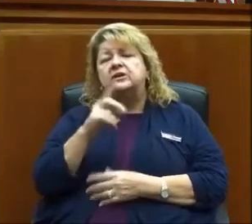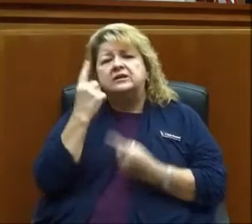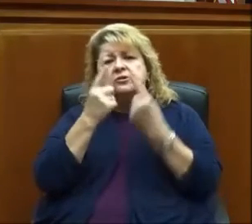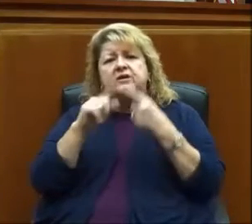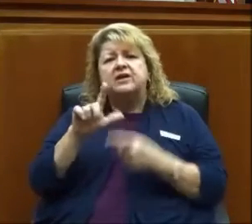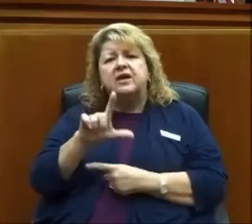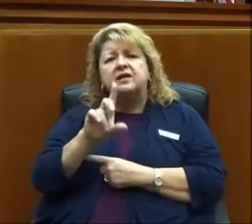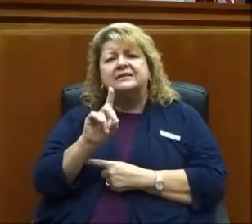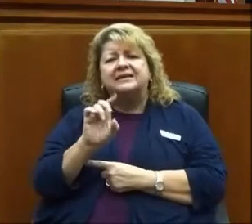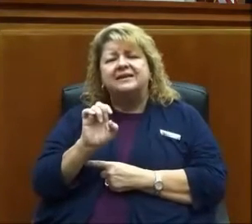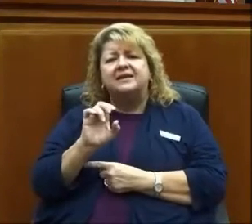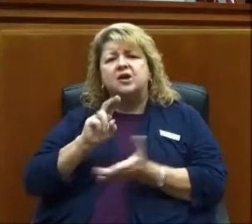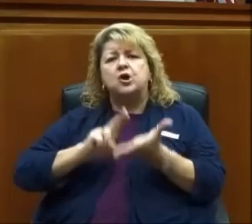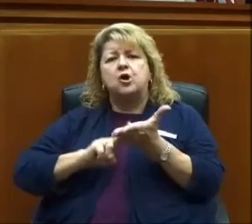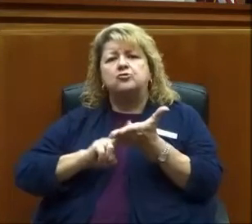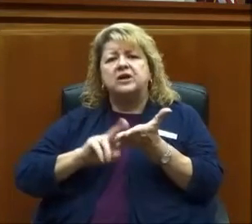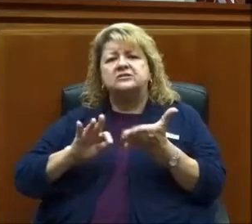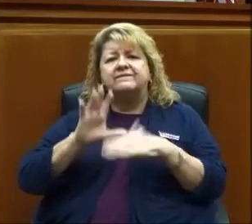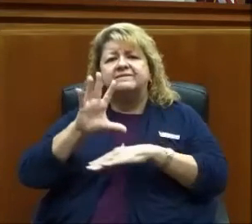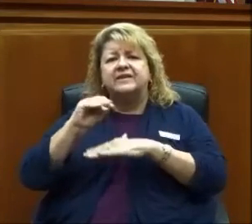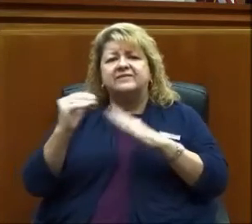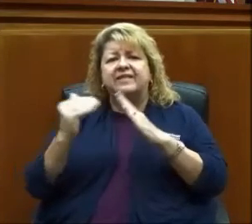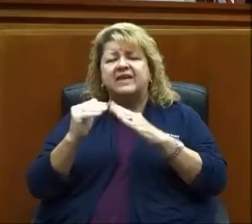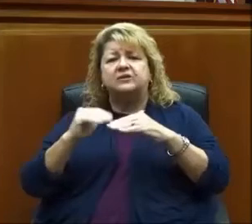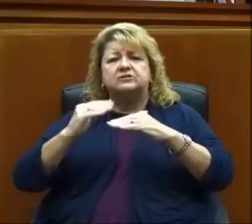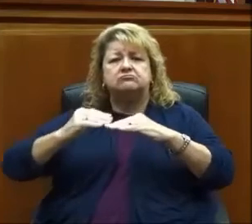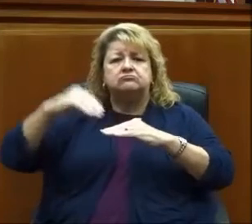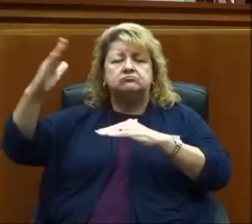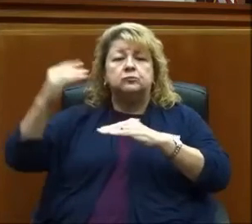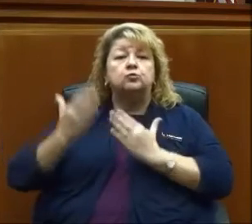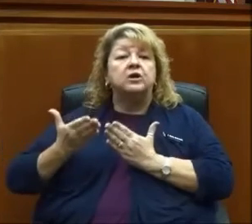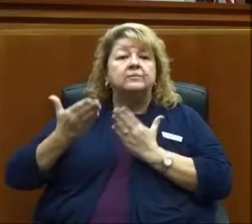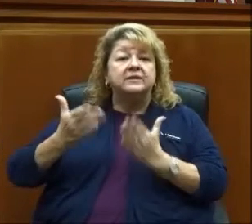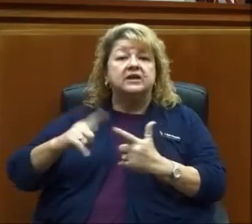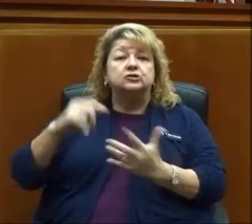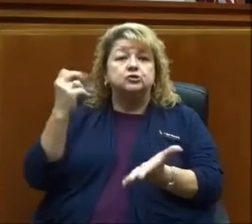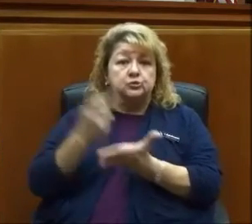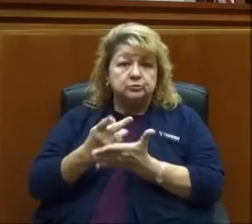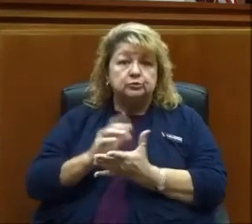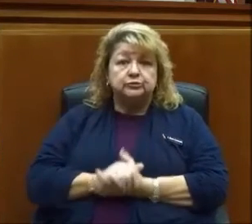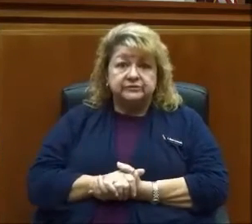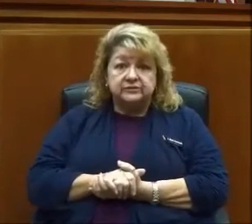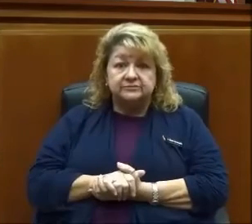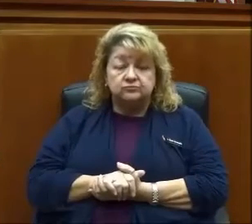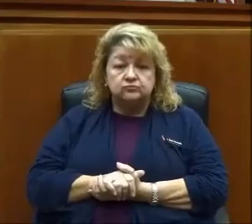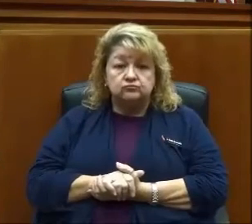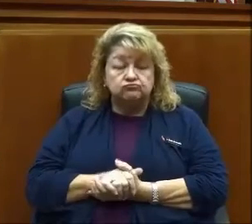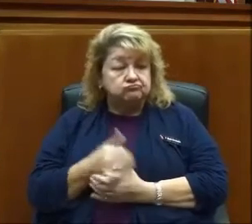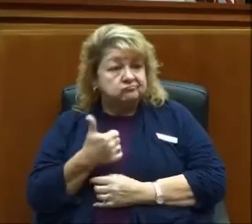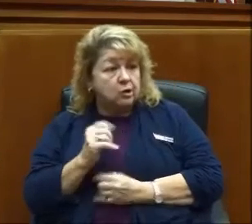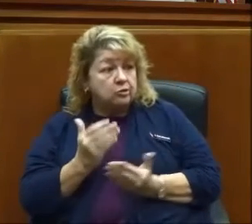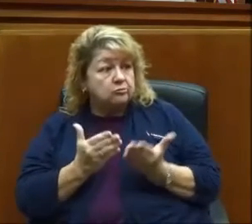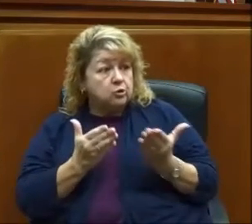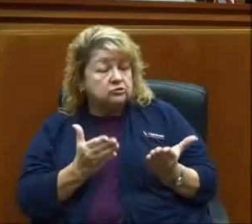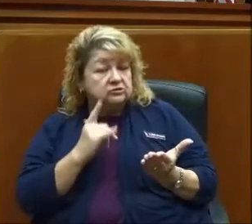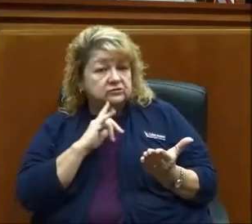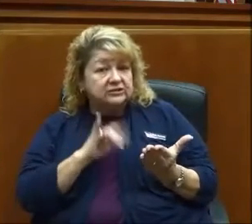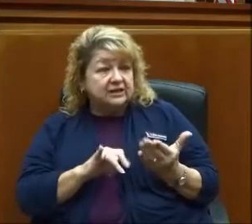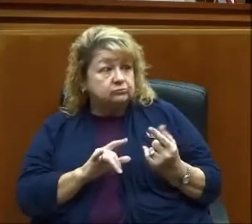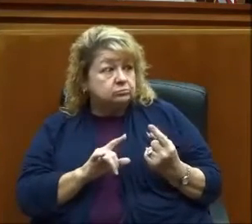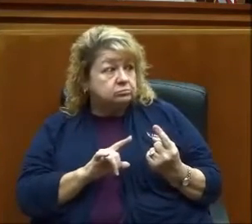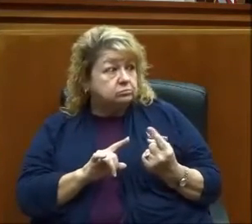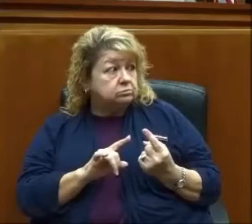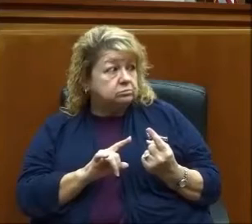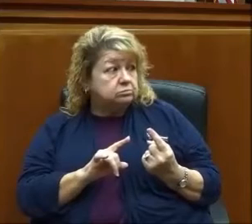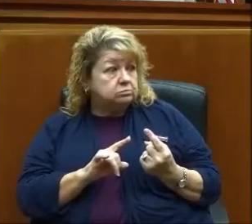LDE contracts of $50,000 and over. The recommendation is to approve. Do we have a motion to that effect, please?